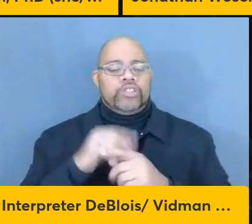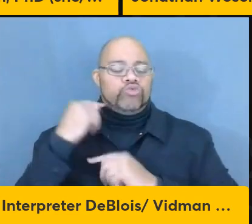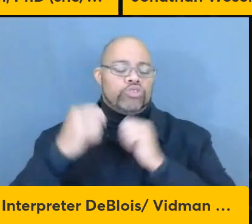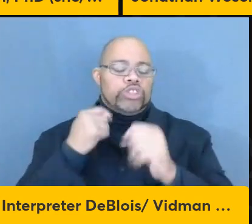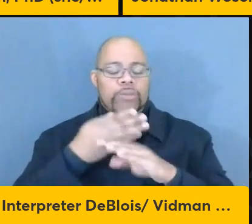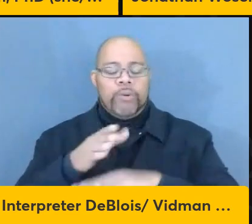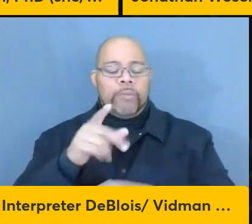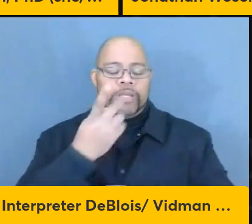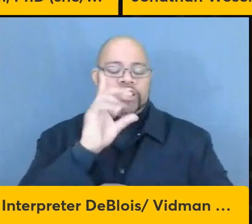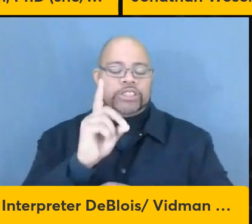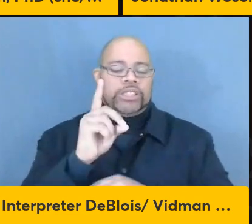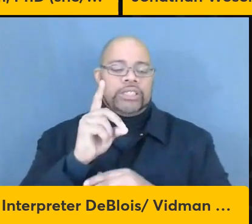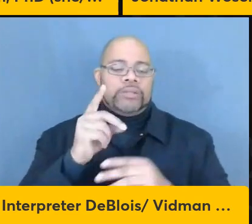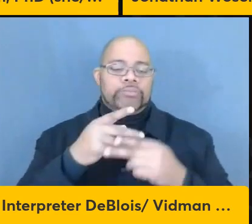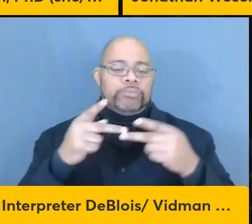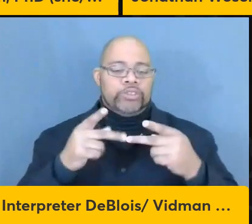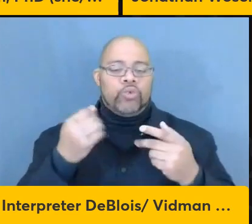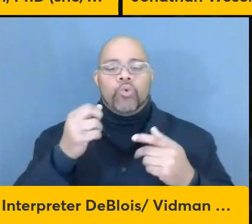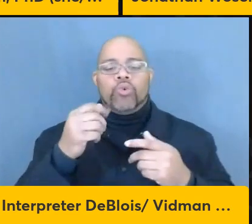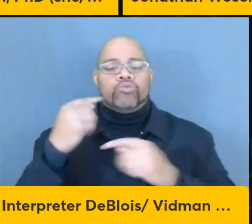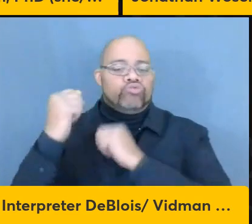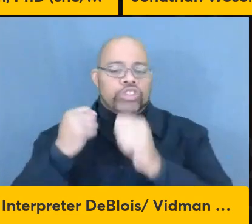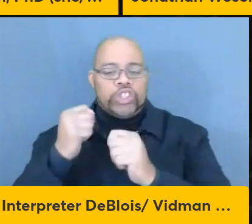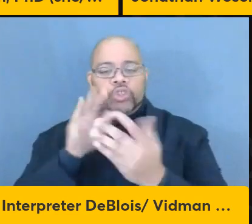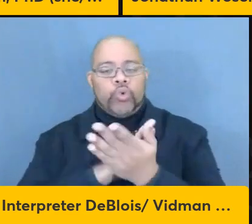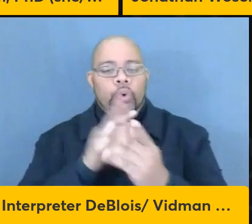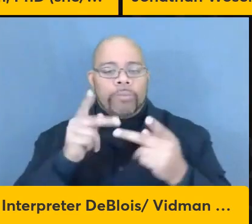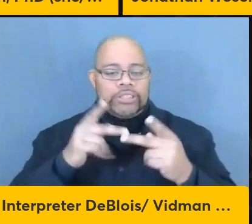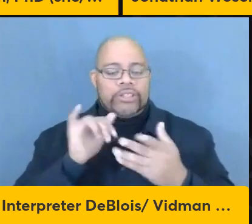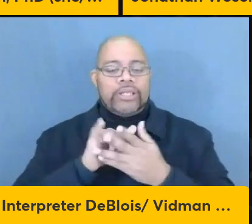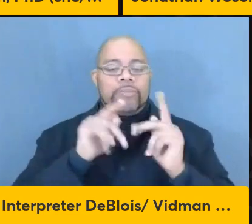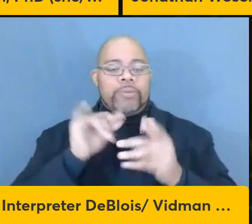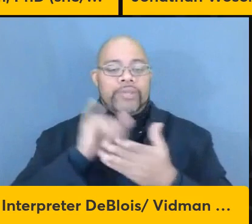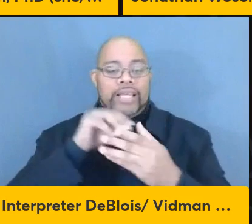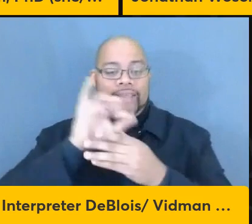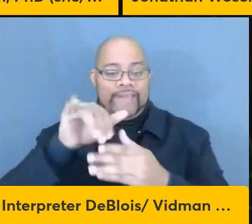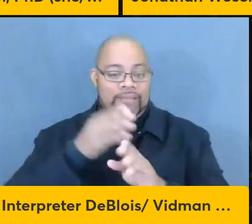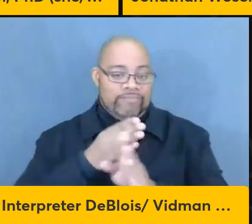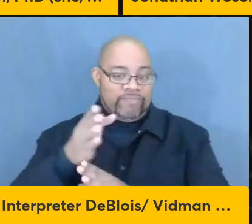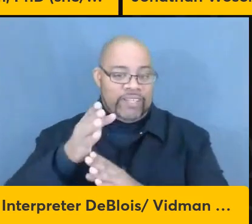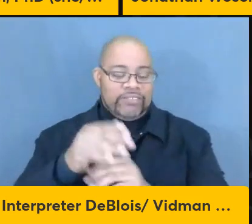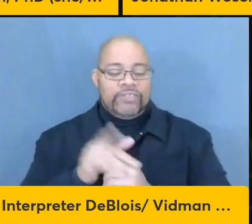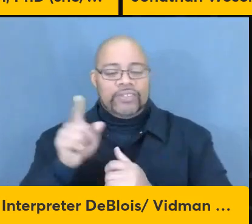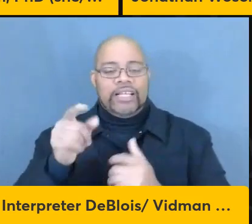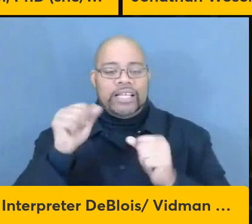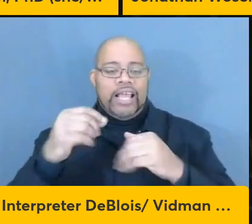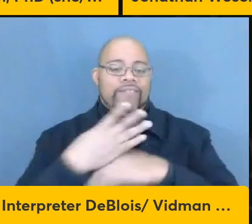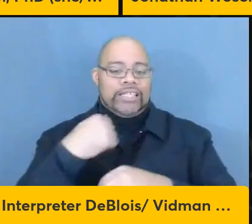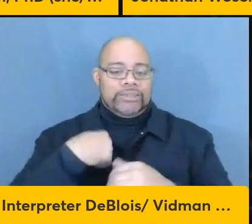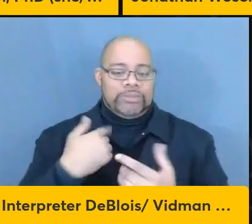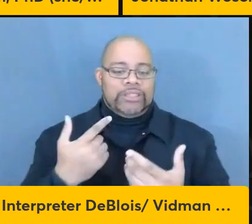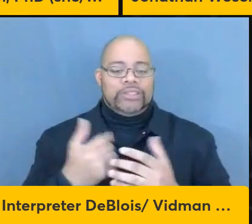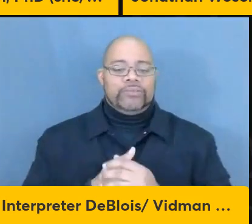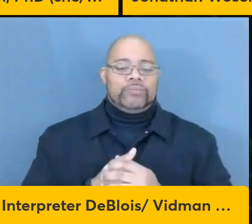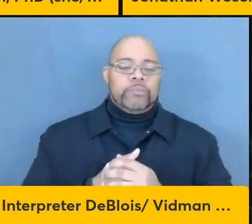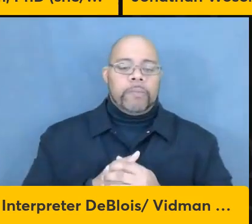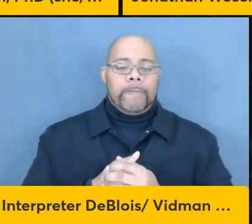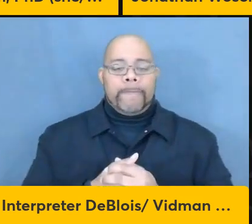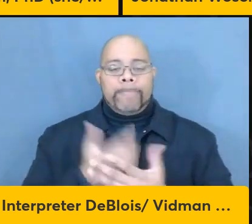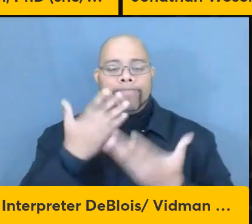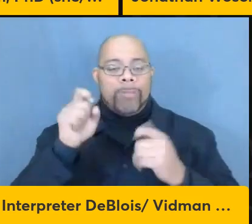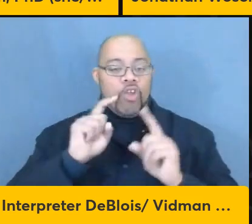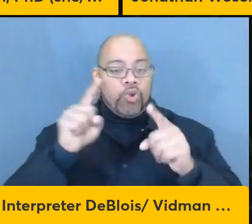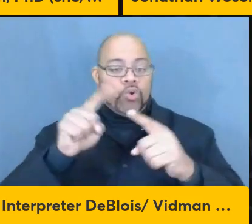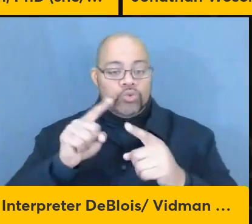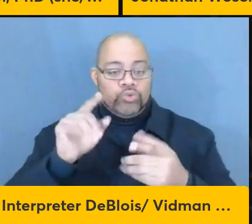postdoc position or a traditional academic position. So I spoke to people that were in that kind of field, and they kind of advised me, maybe you should go